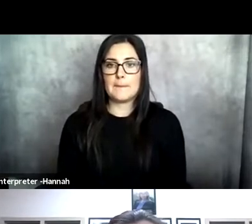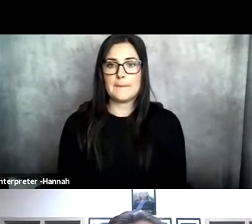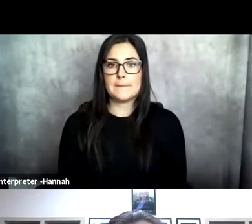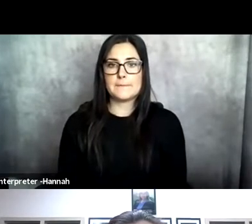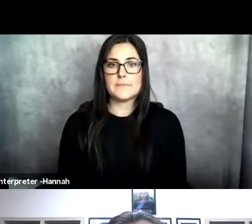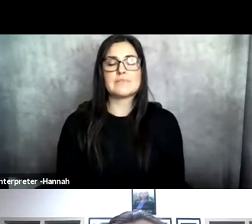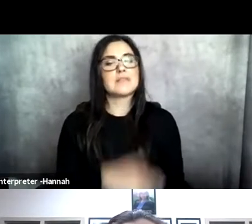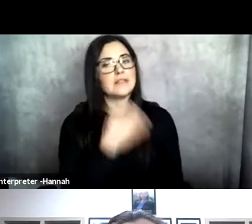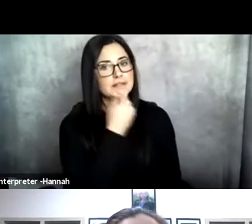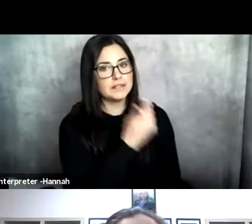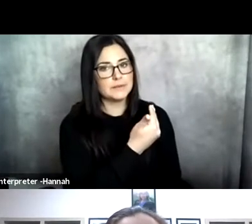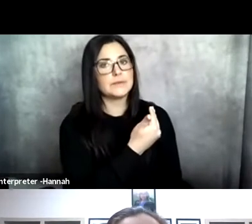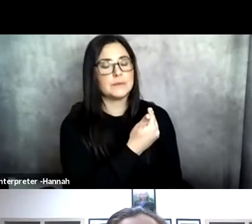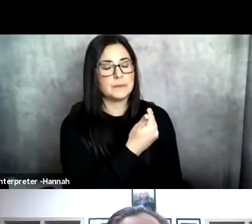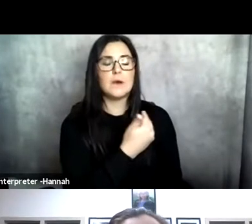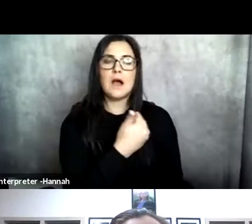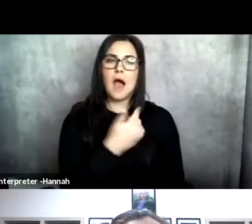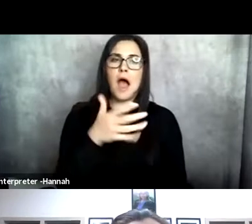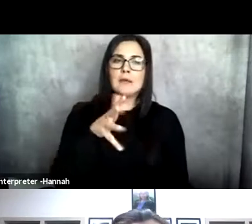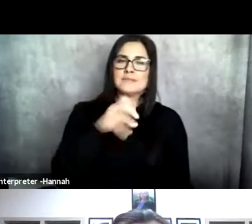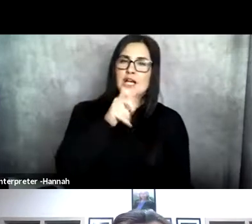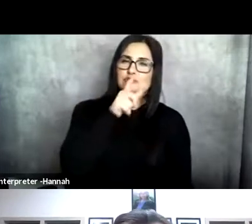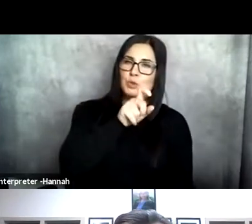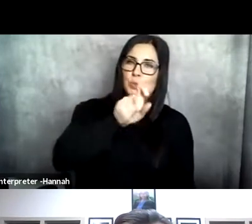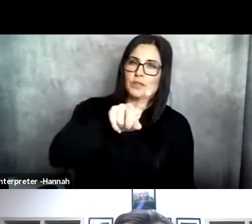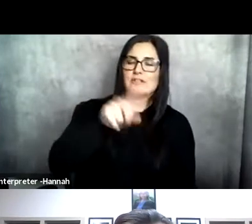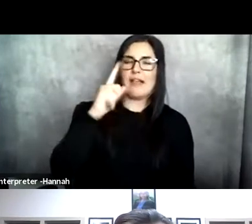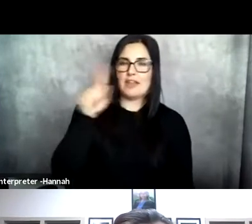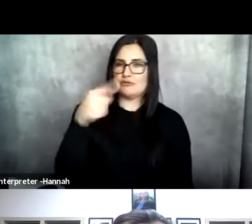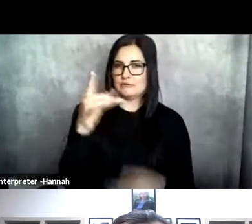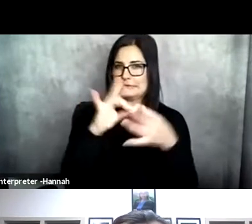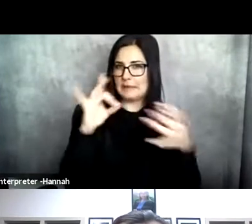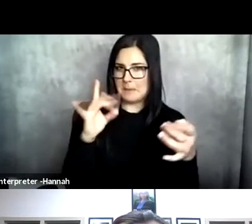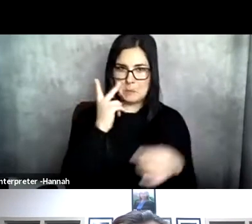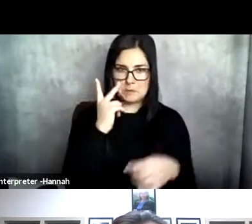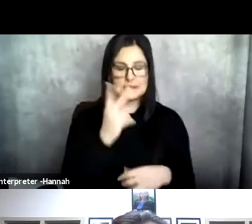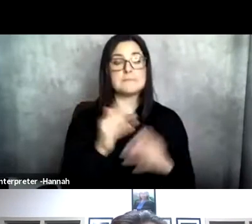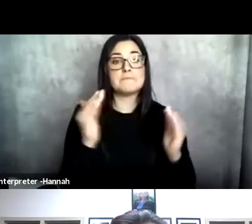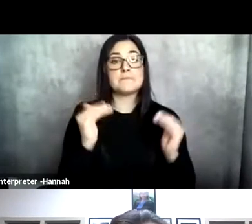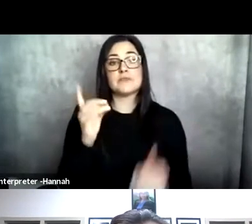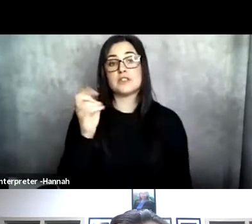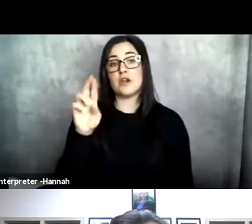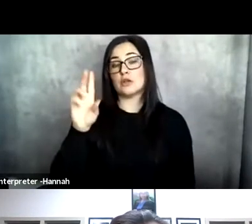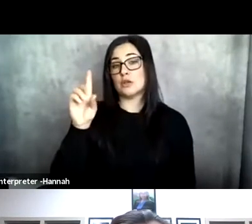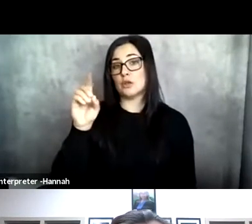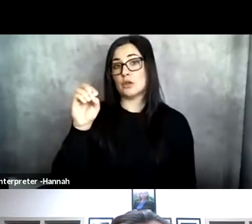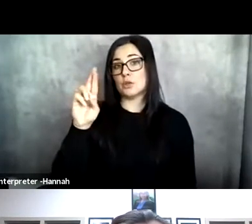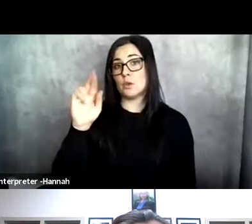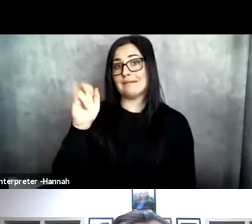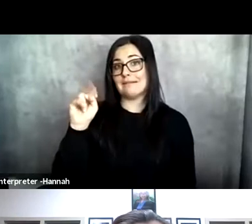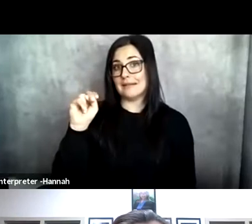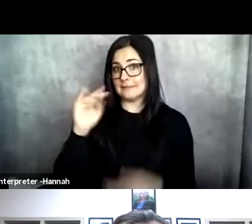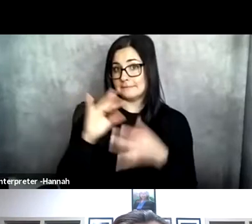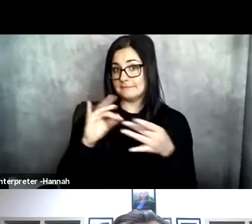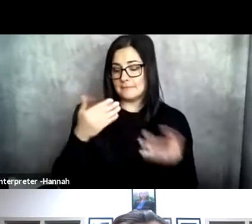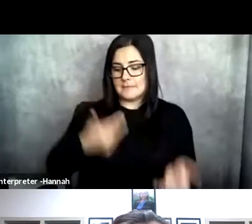Thank you for that. I'm not quite sure if this one's a question. I think it's just a statement. We'll see. Dr. Dorian states, Danny, my